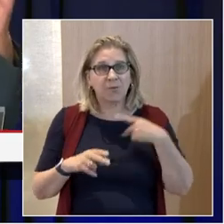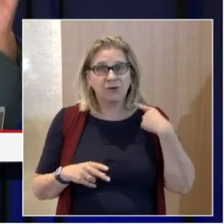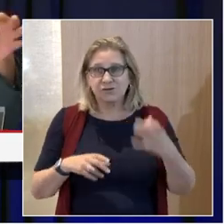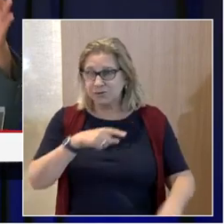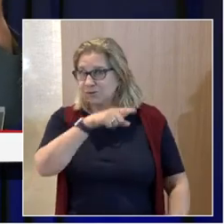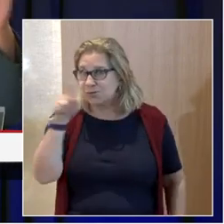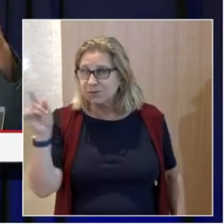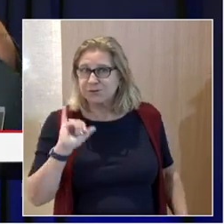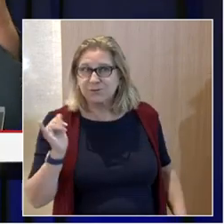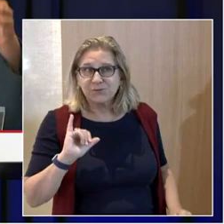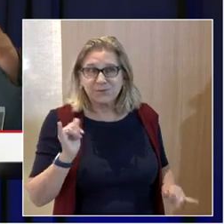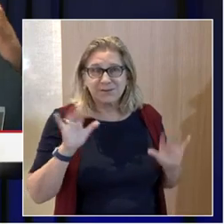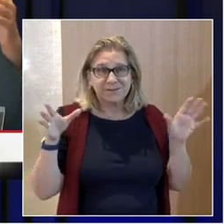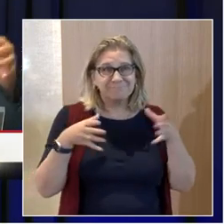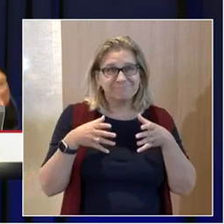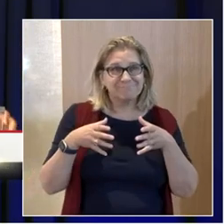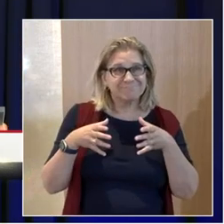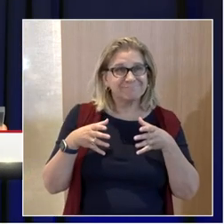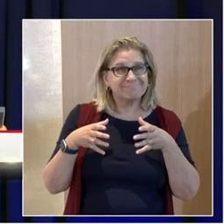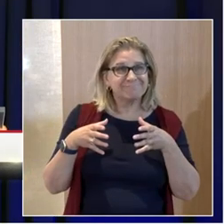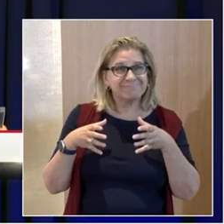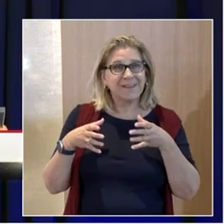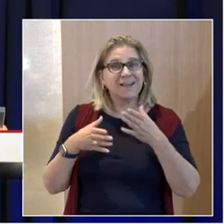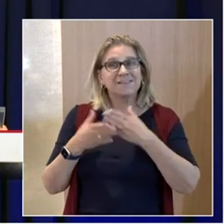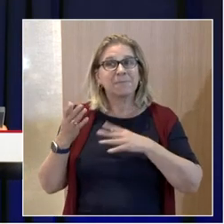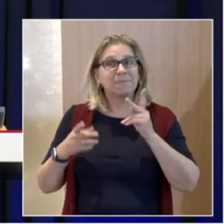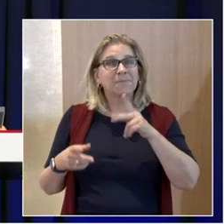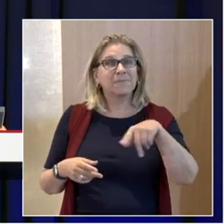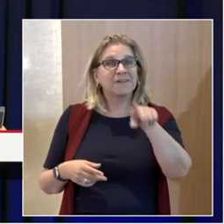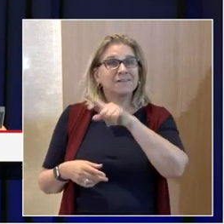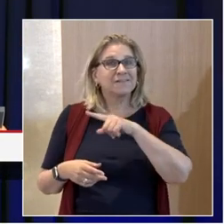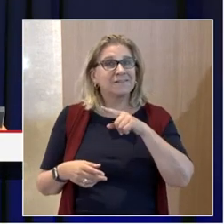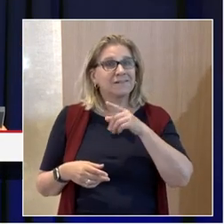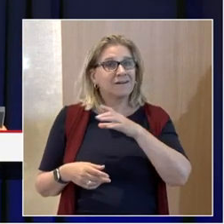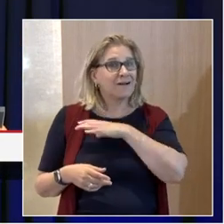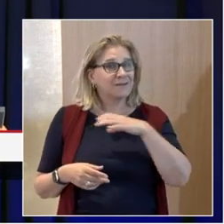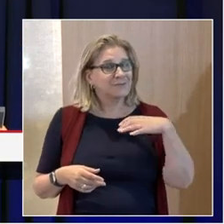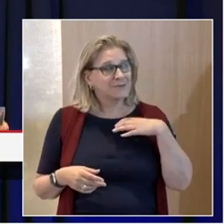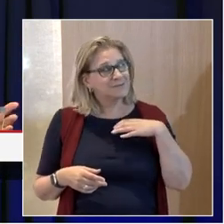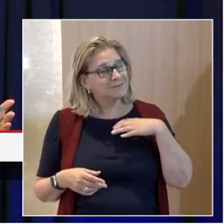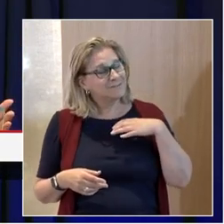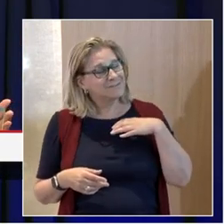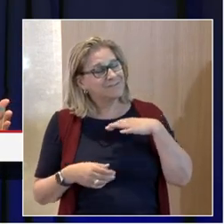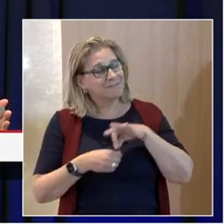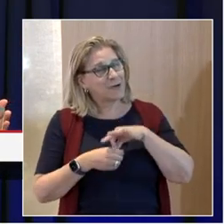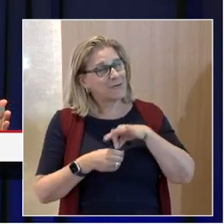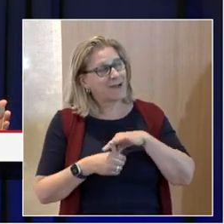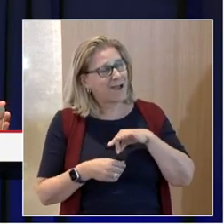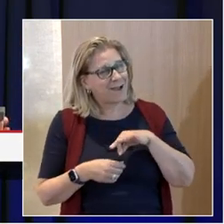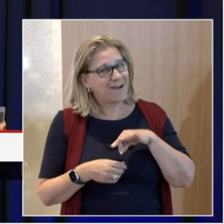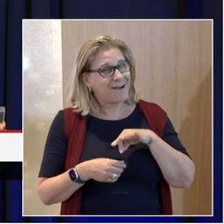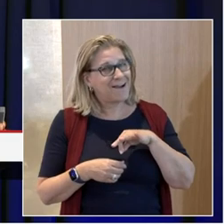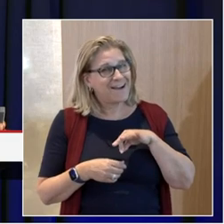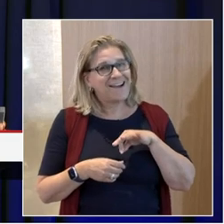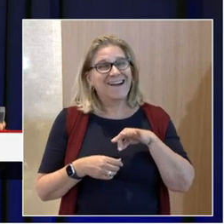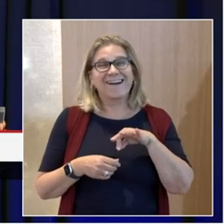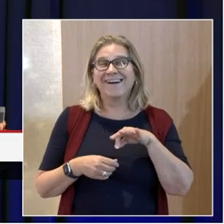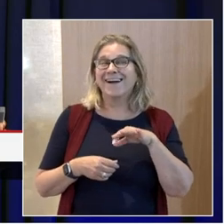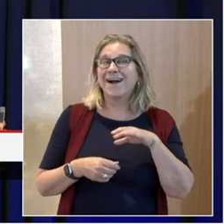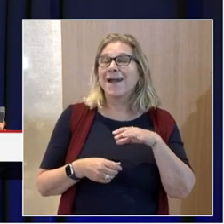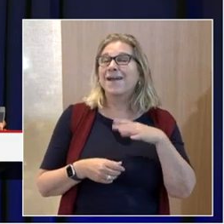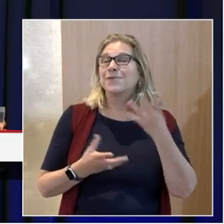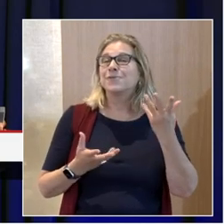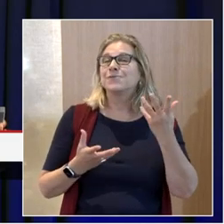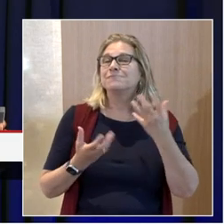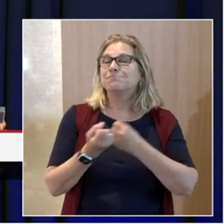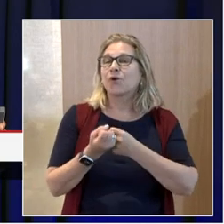vote that need to be working on making sure downtowns have what they need. Are you with me? And